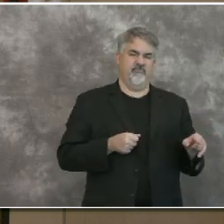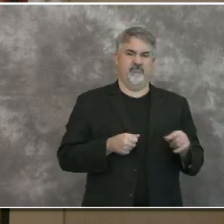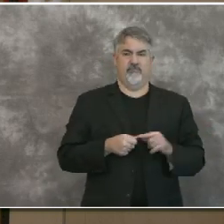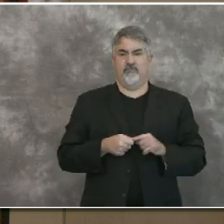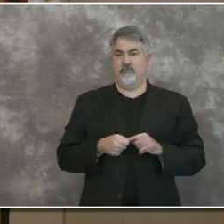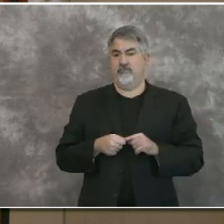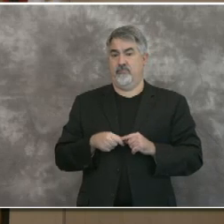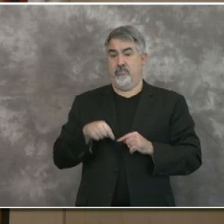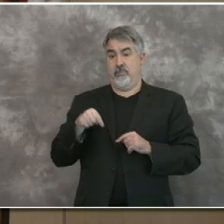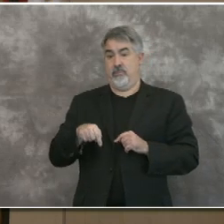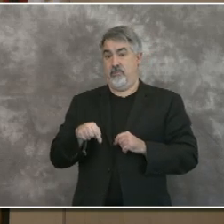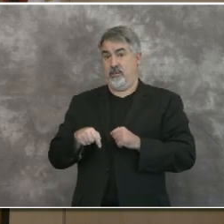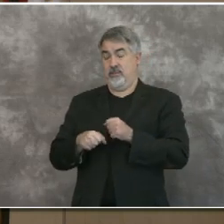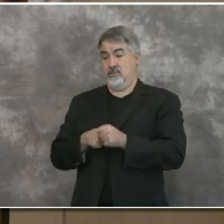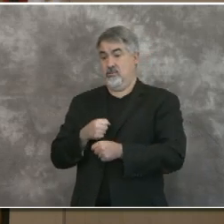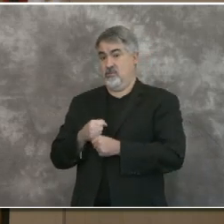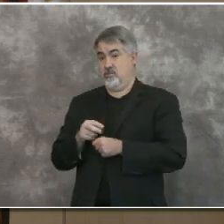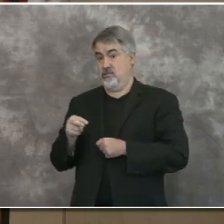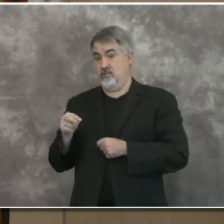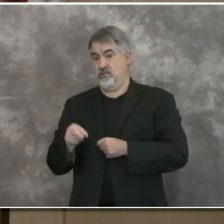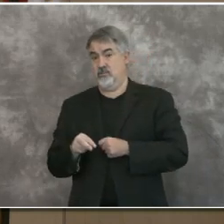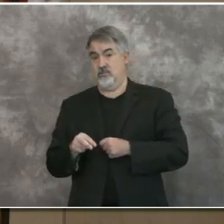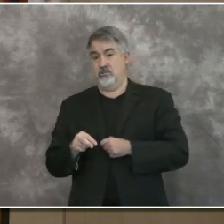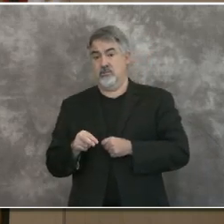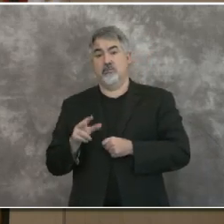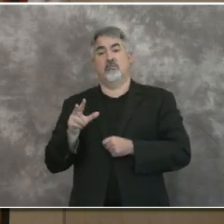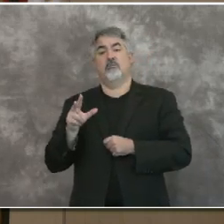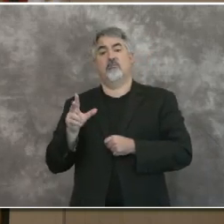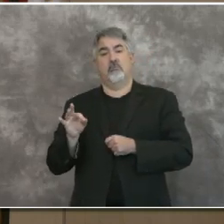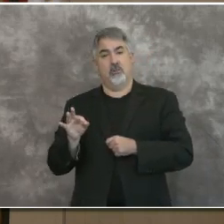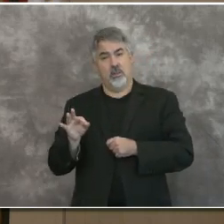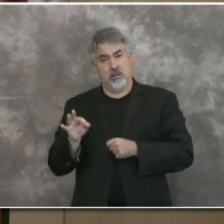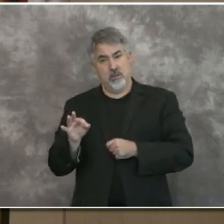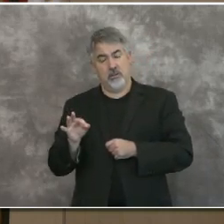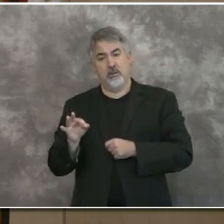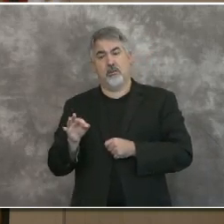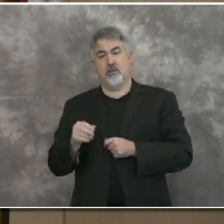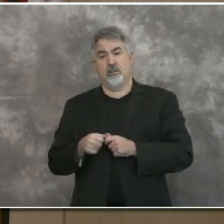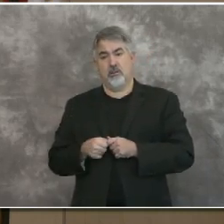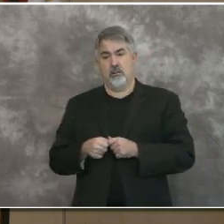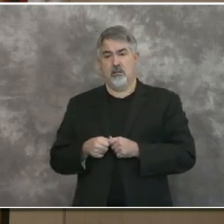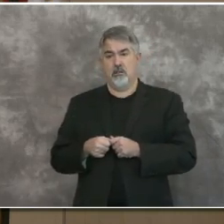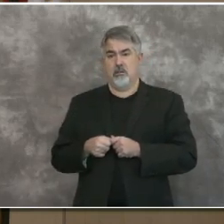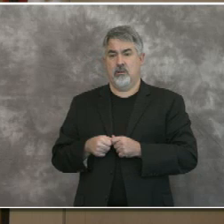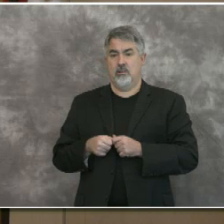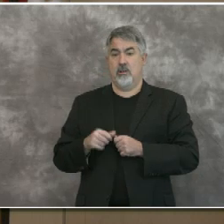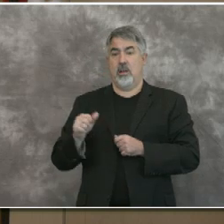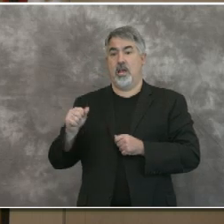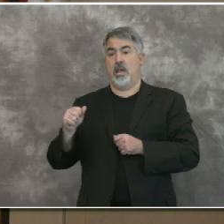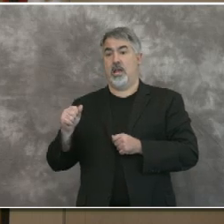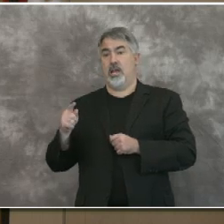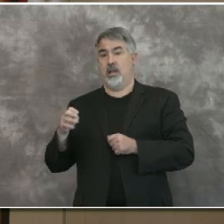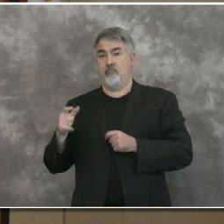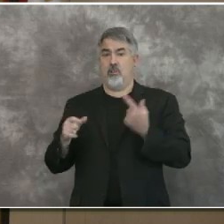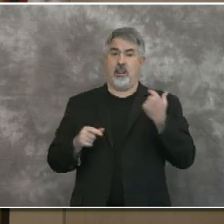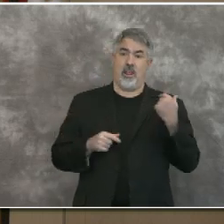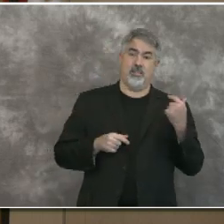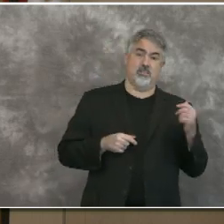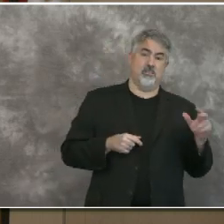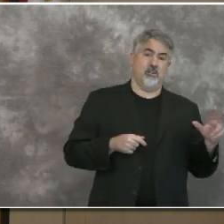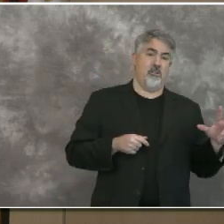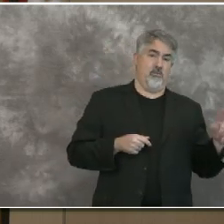this year in March, 39. And likewise, for April of last year, there were